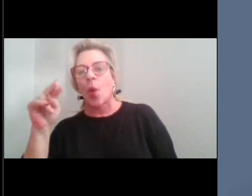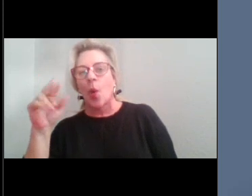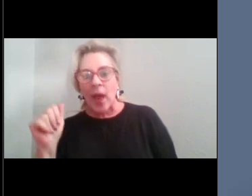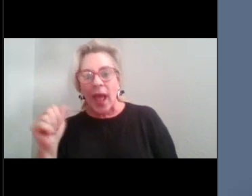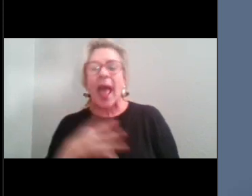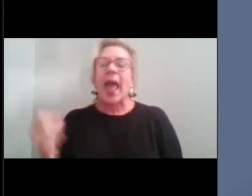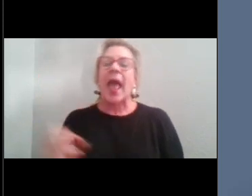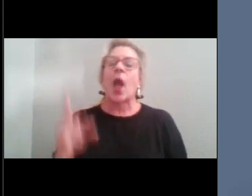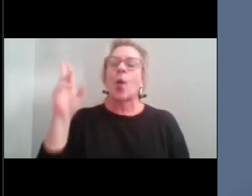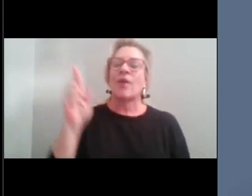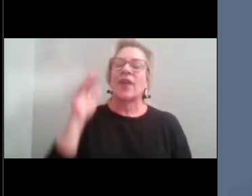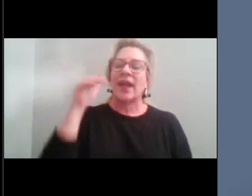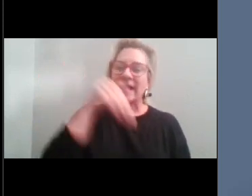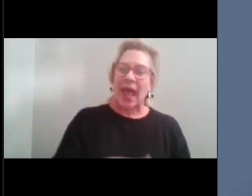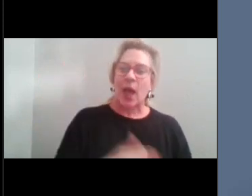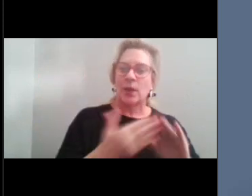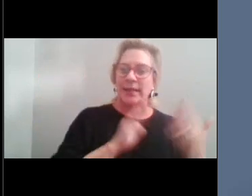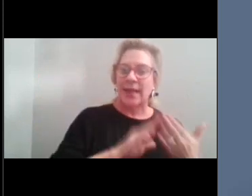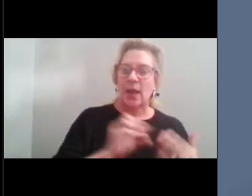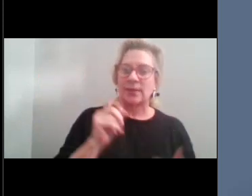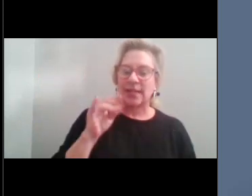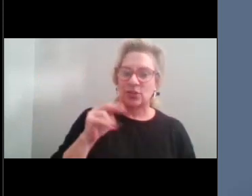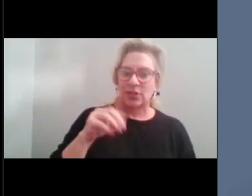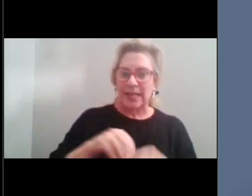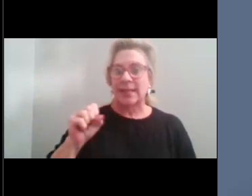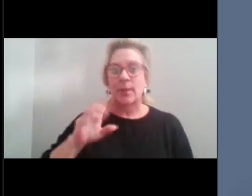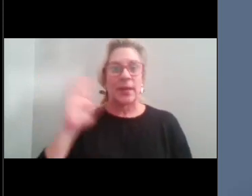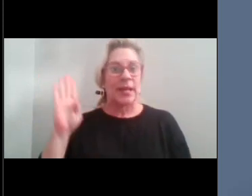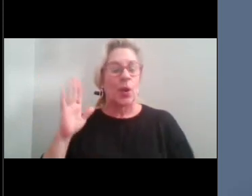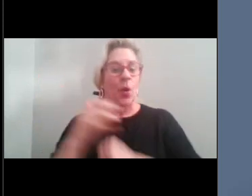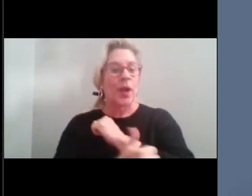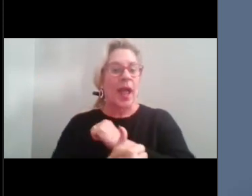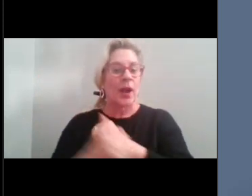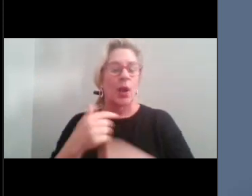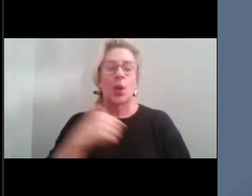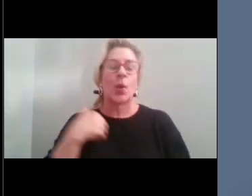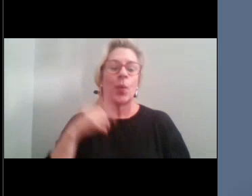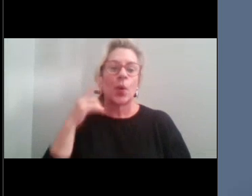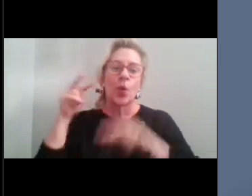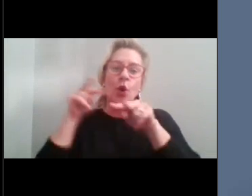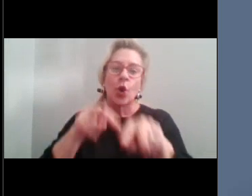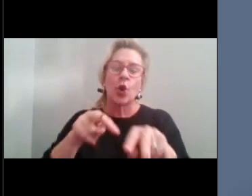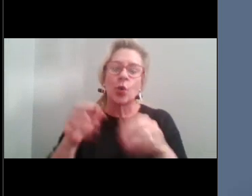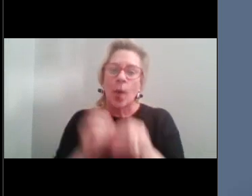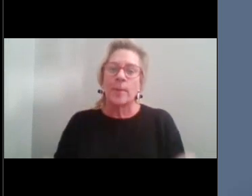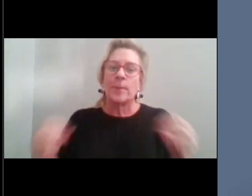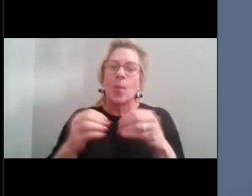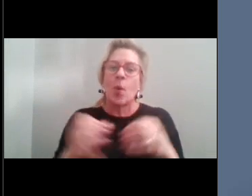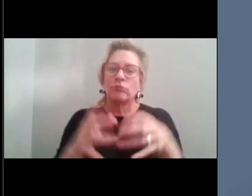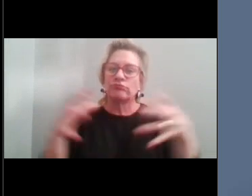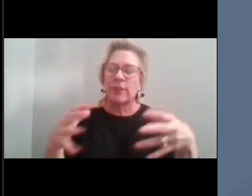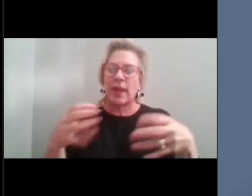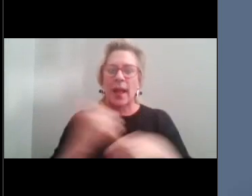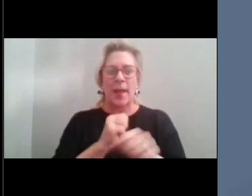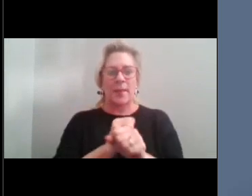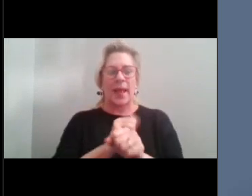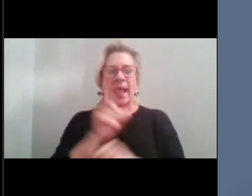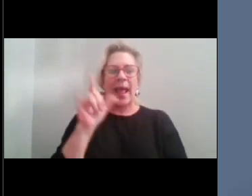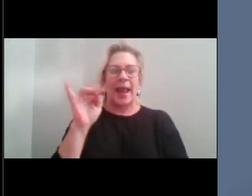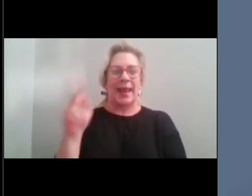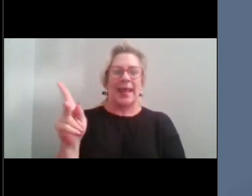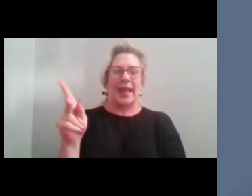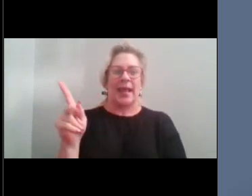Riverside Downtown Station. In San Bernardino County, SBCTA looks to further transit attractiveness by linking Metrolink